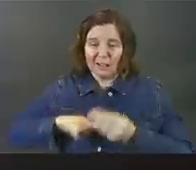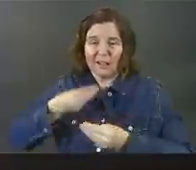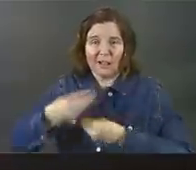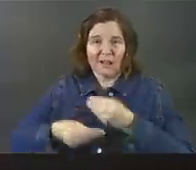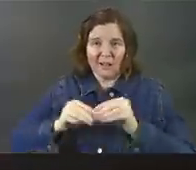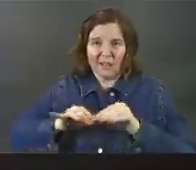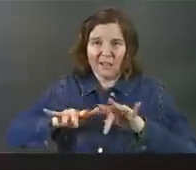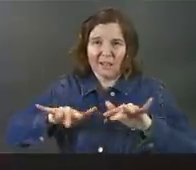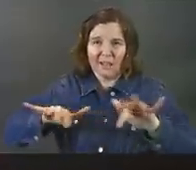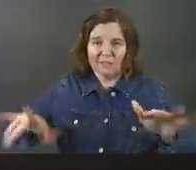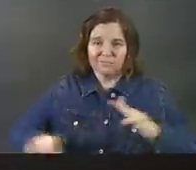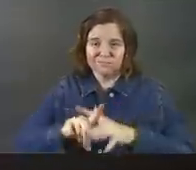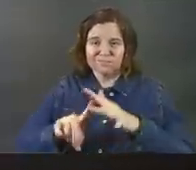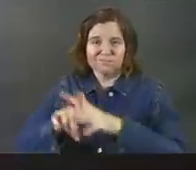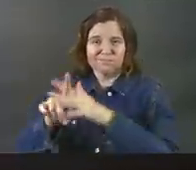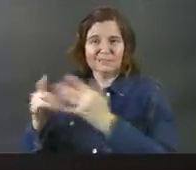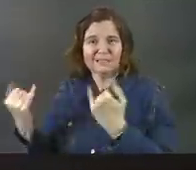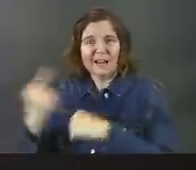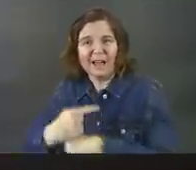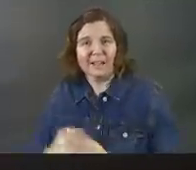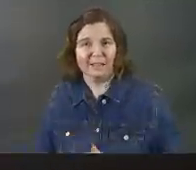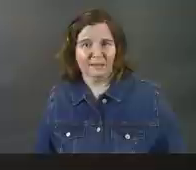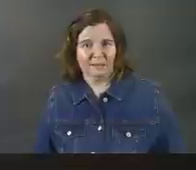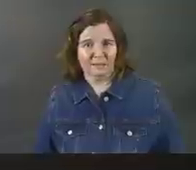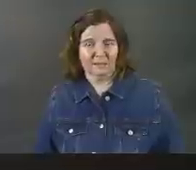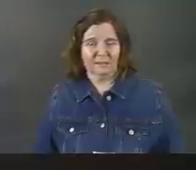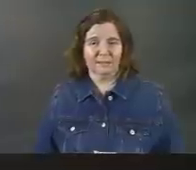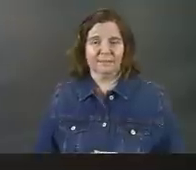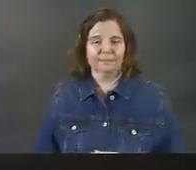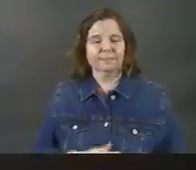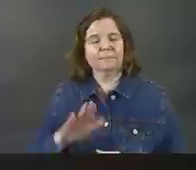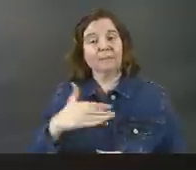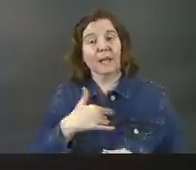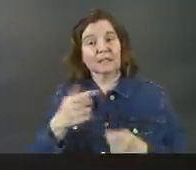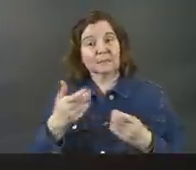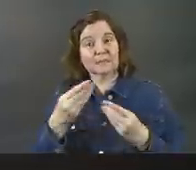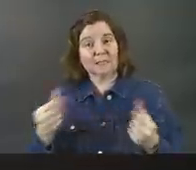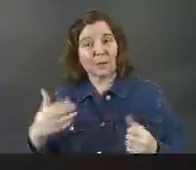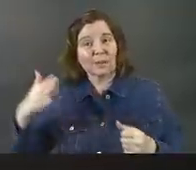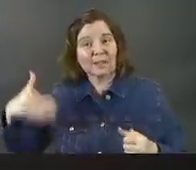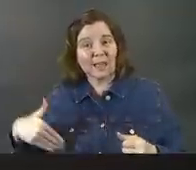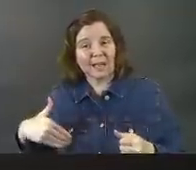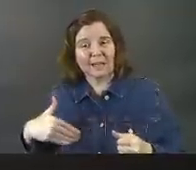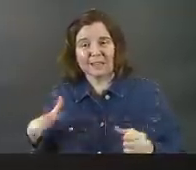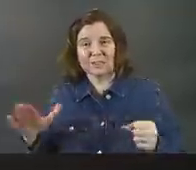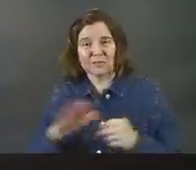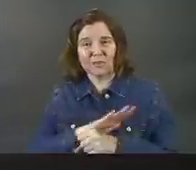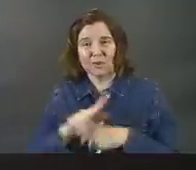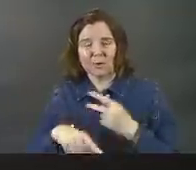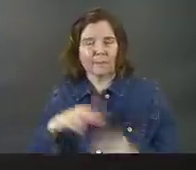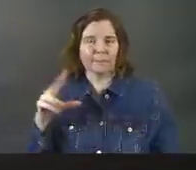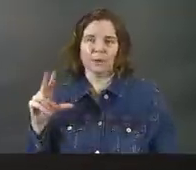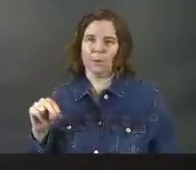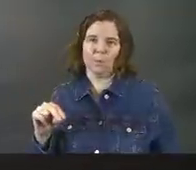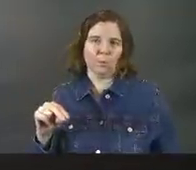like seeing their ugly head up to this day. Has it been dealt with yet in its full form?